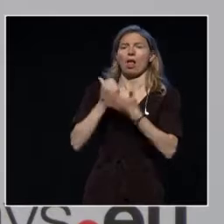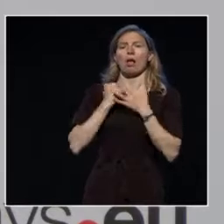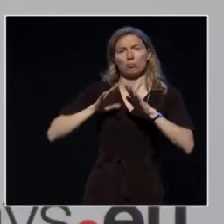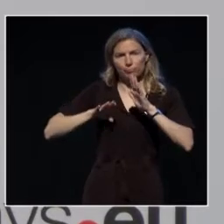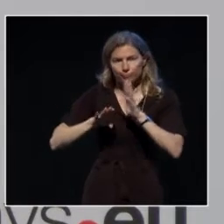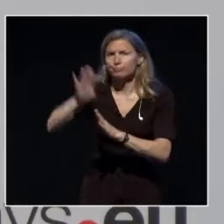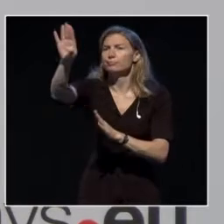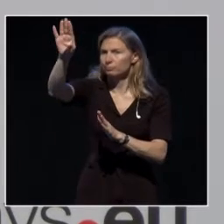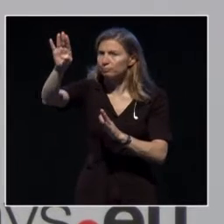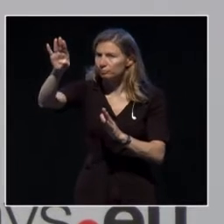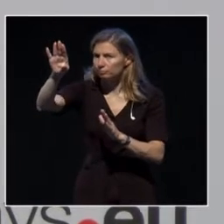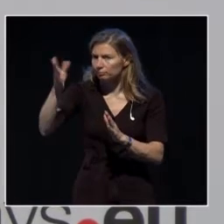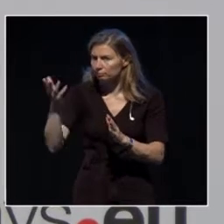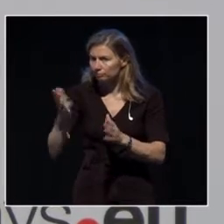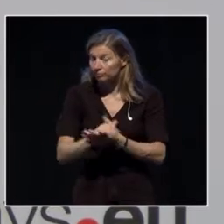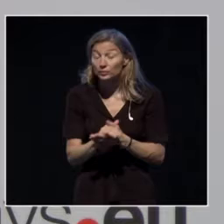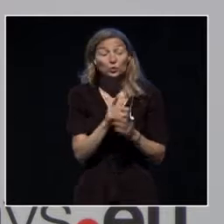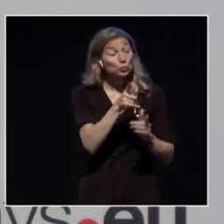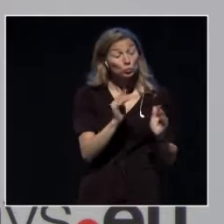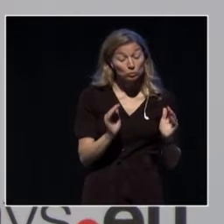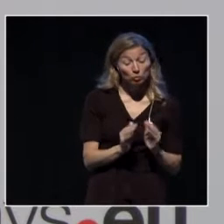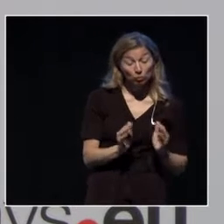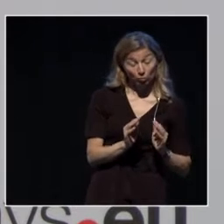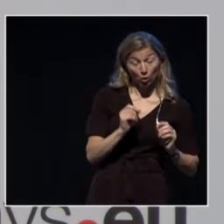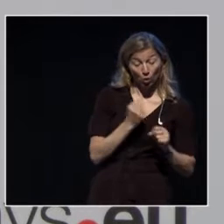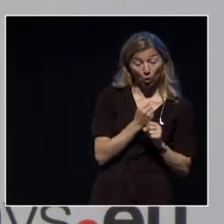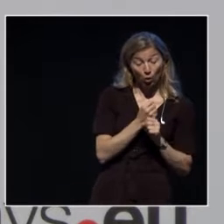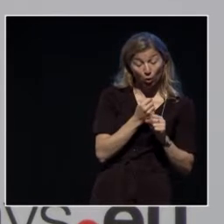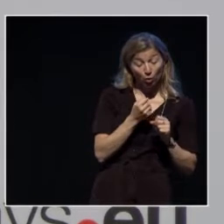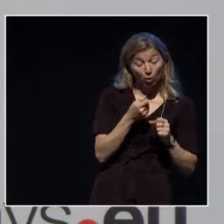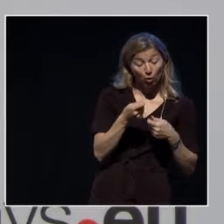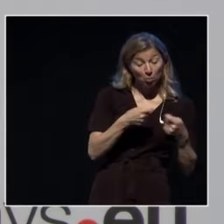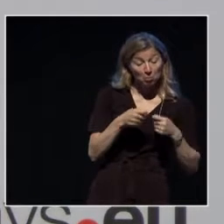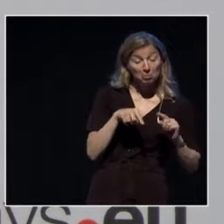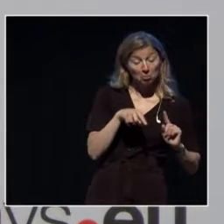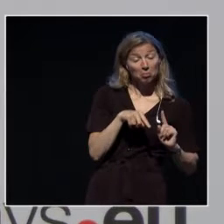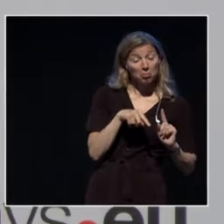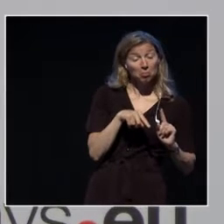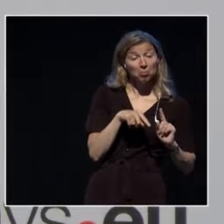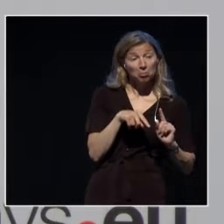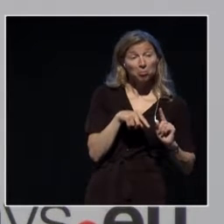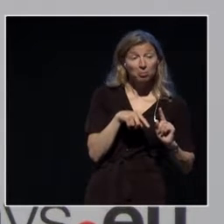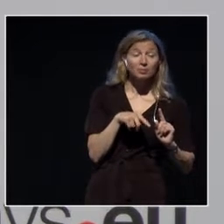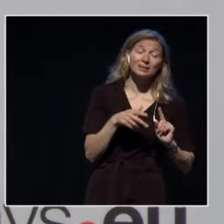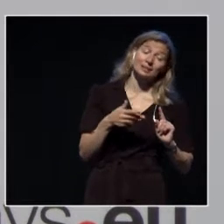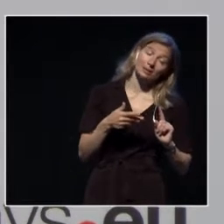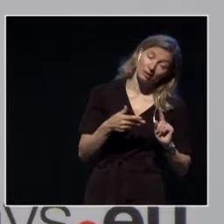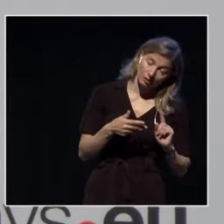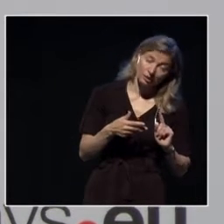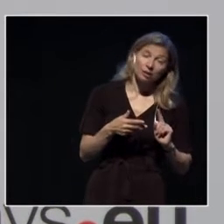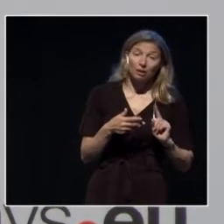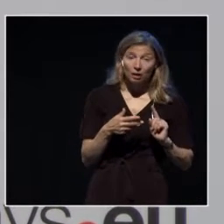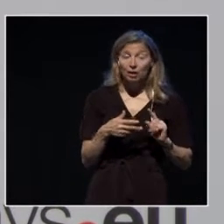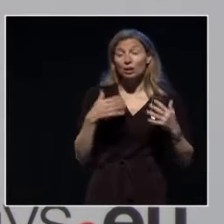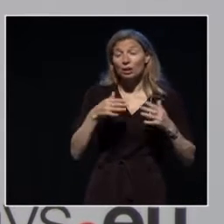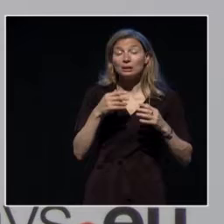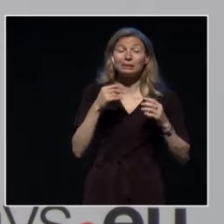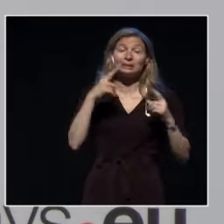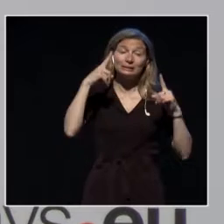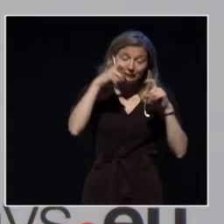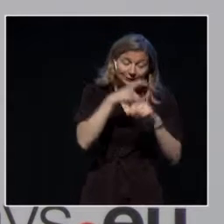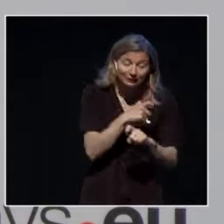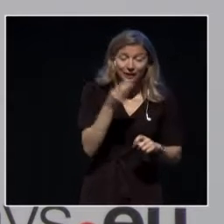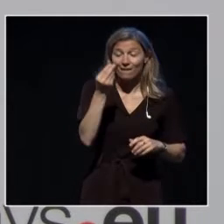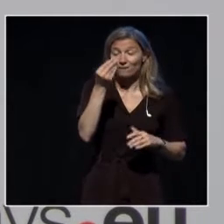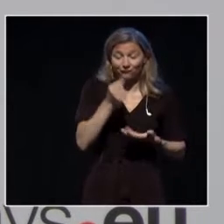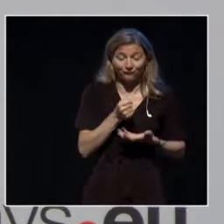Small companies have distinct challenges of financing. And sitting next to Muhammad Yunus, I